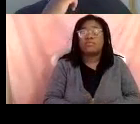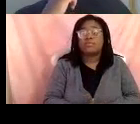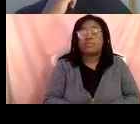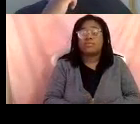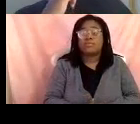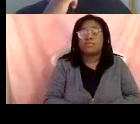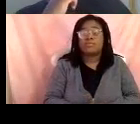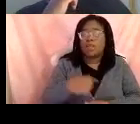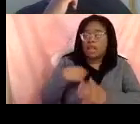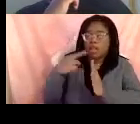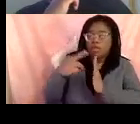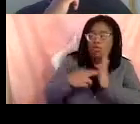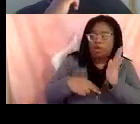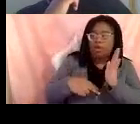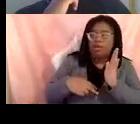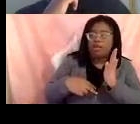I read sepulchral.